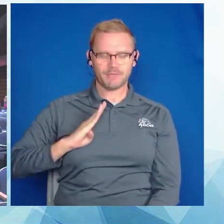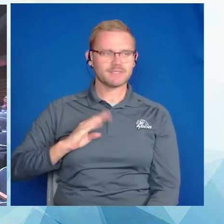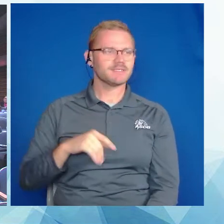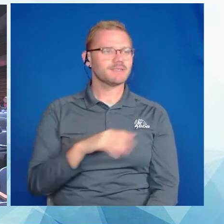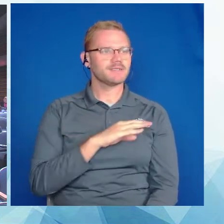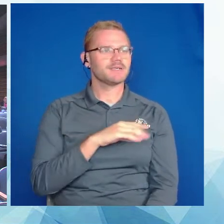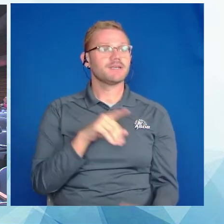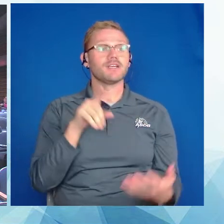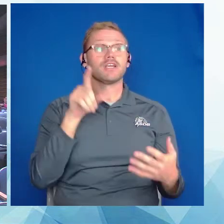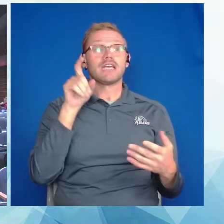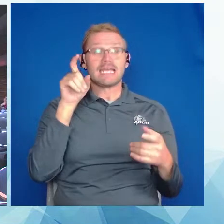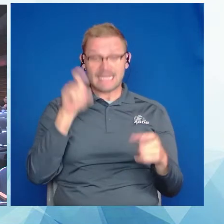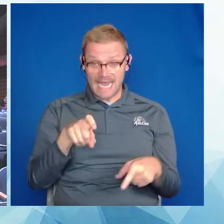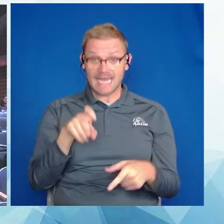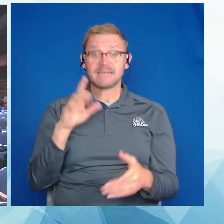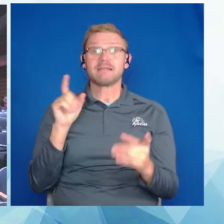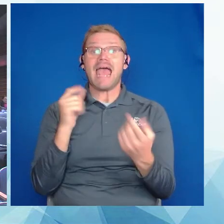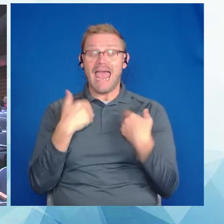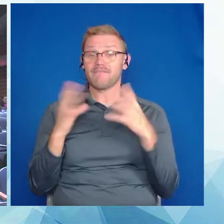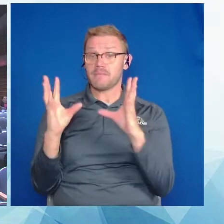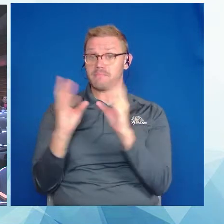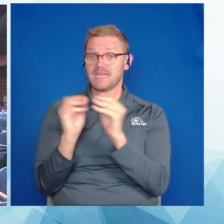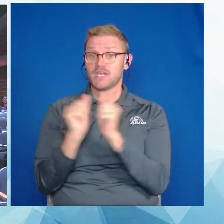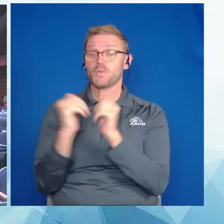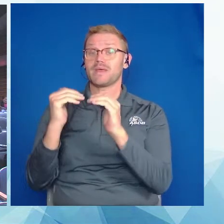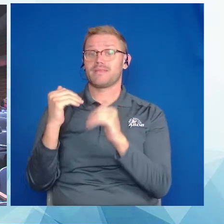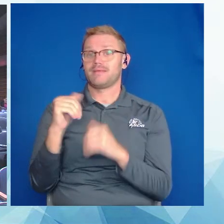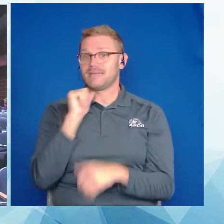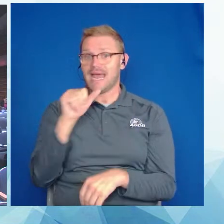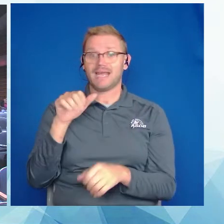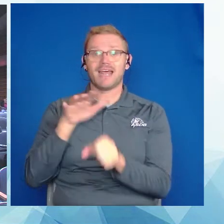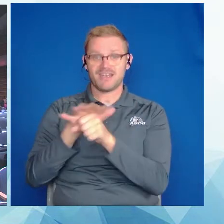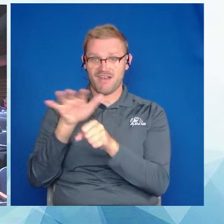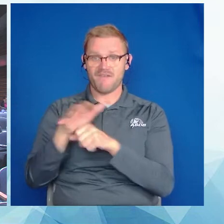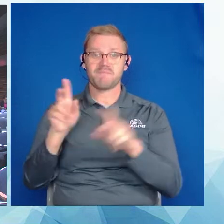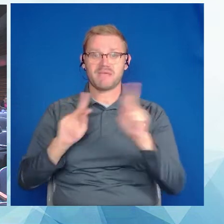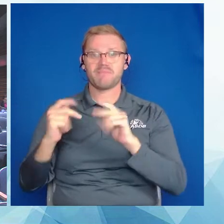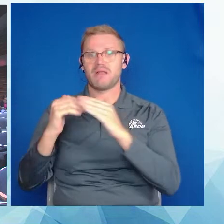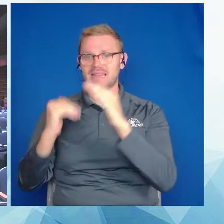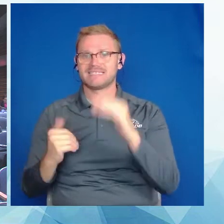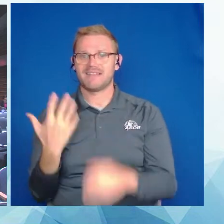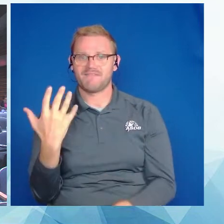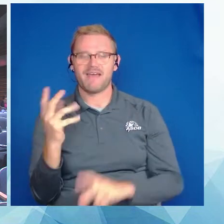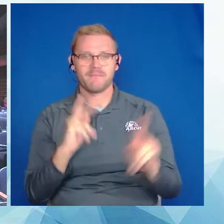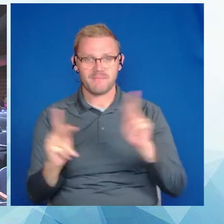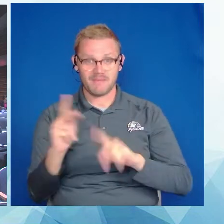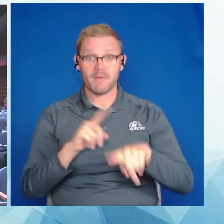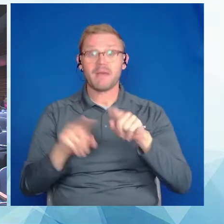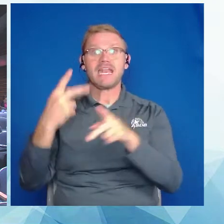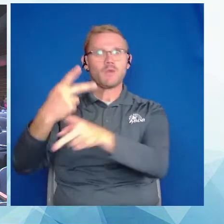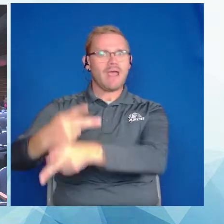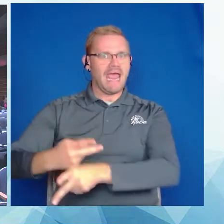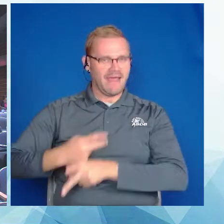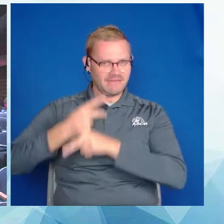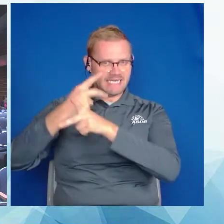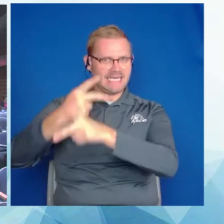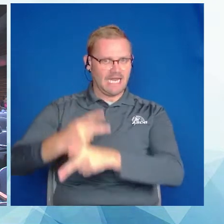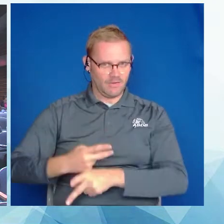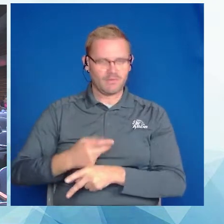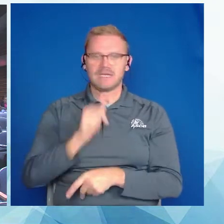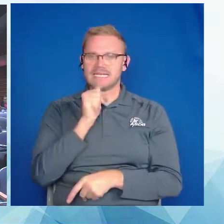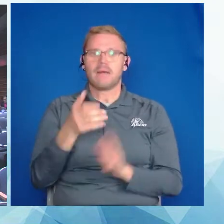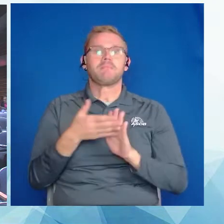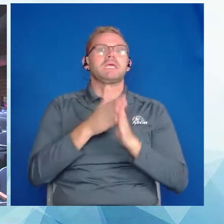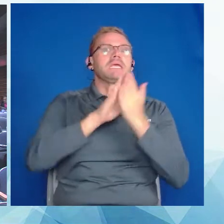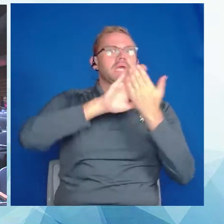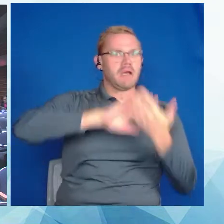with less than a quorum, as long as you're careful about that it does not expand to a quorum.